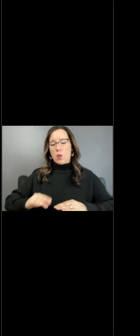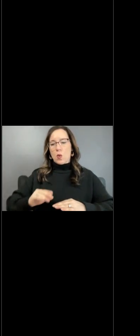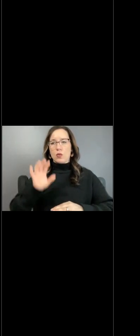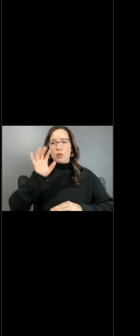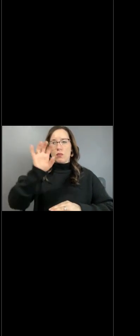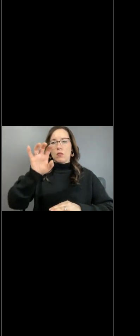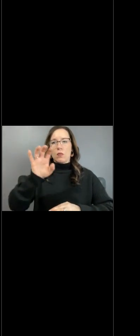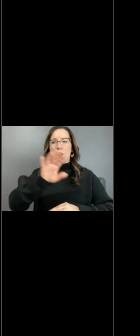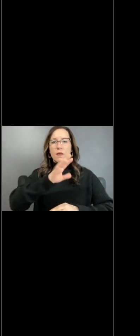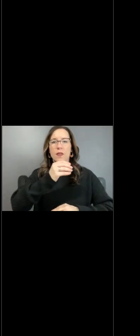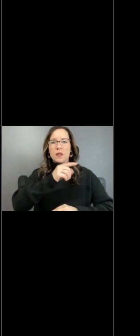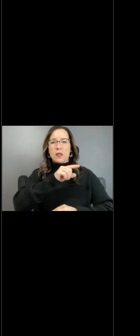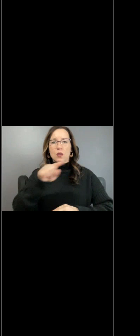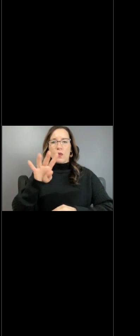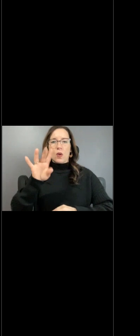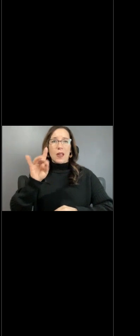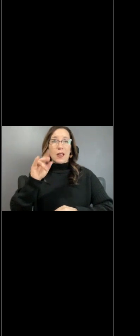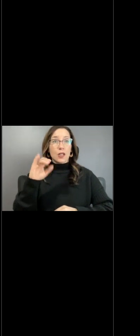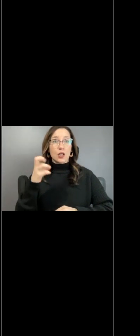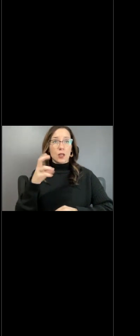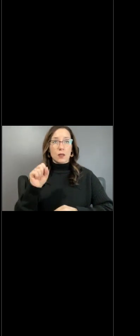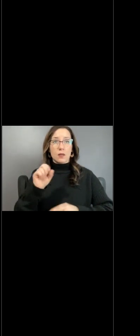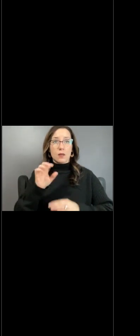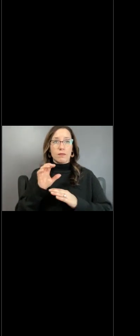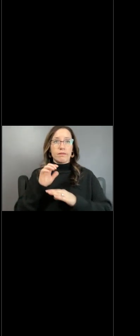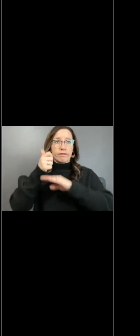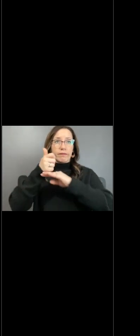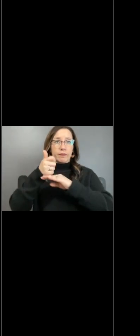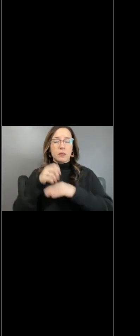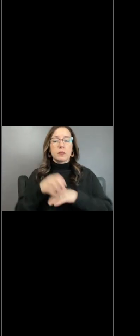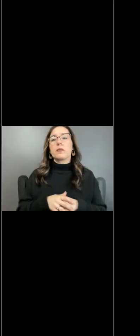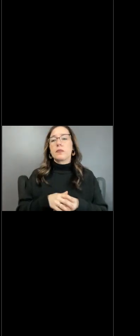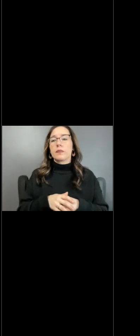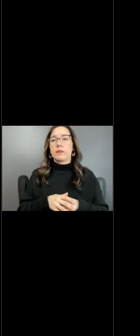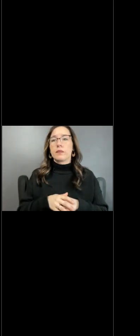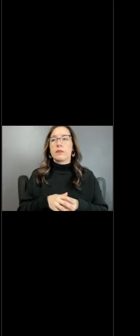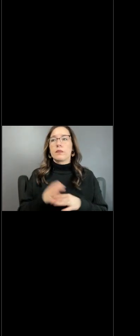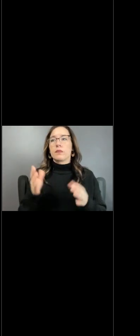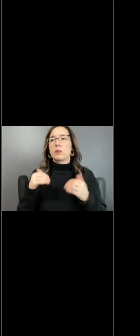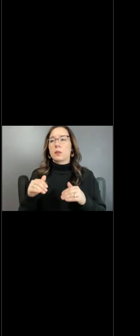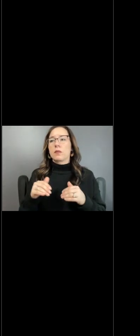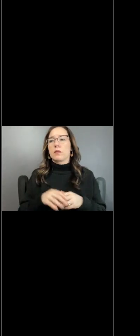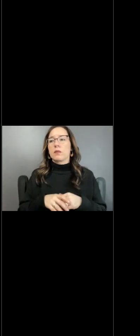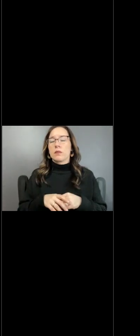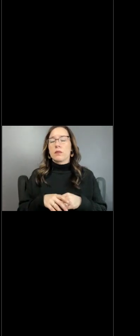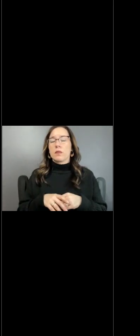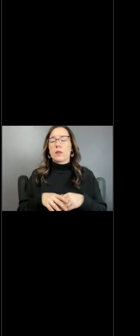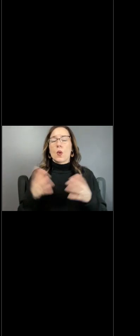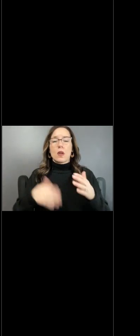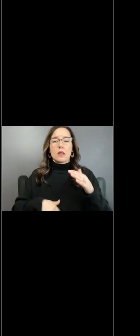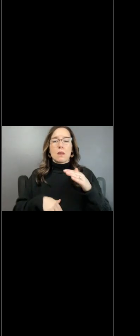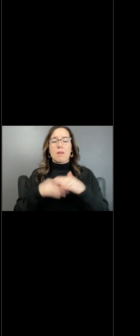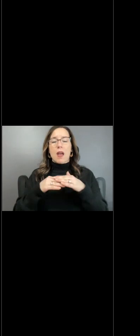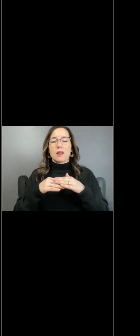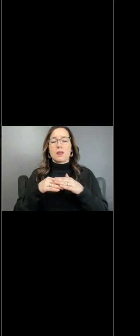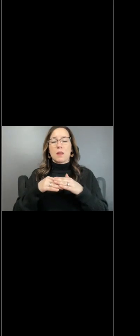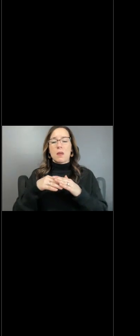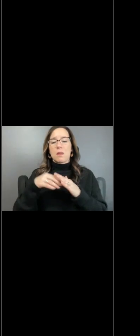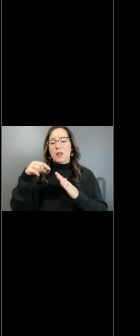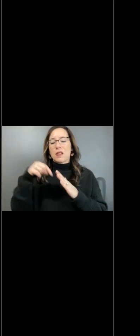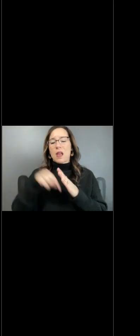Thank you again for that answer. The next question. What is the maximum depth of